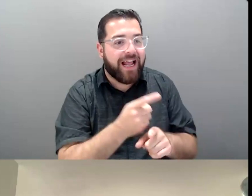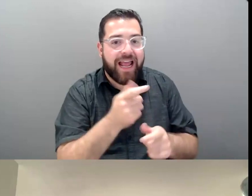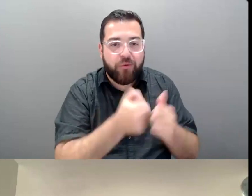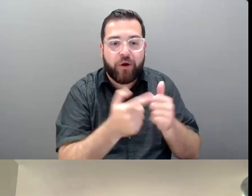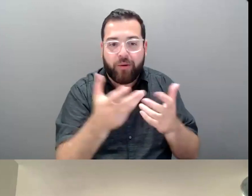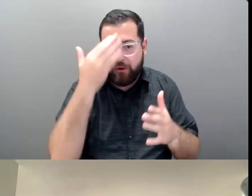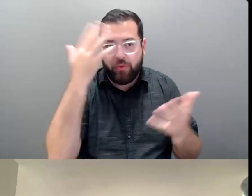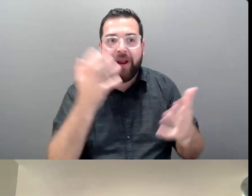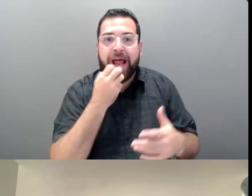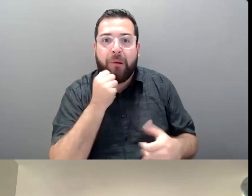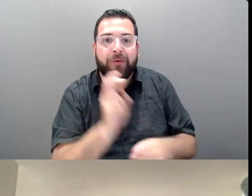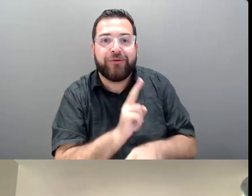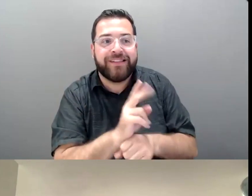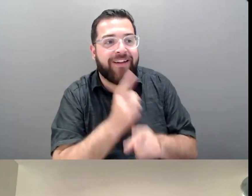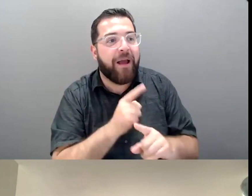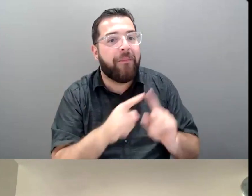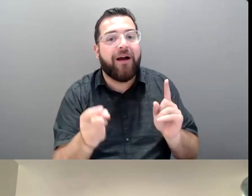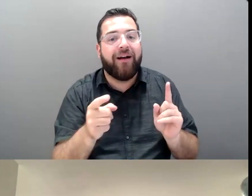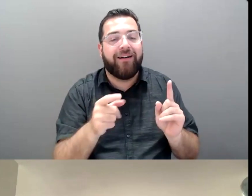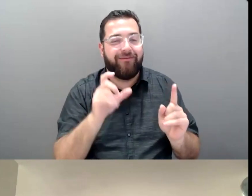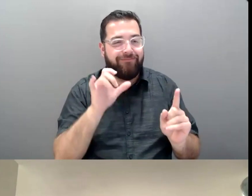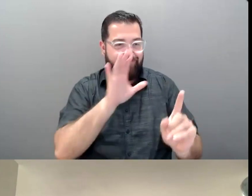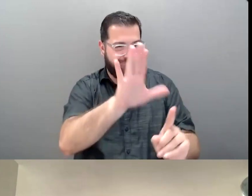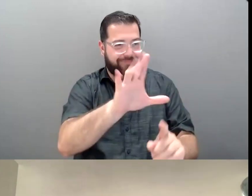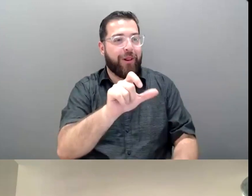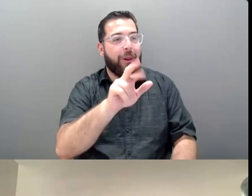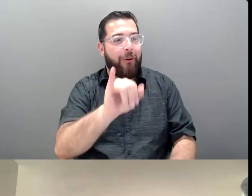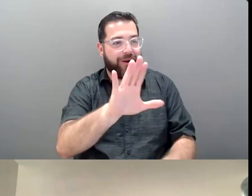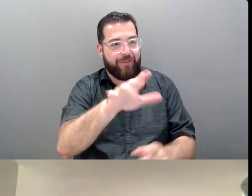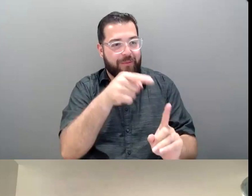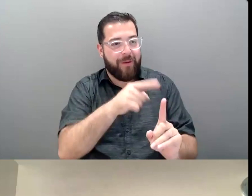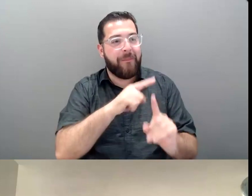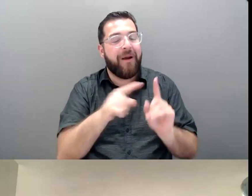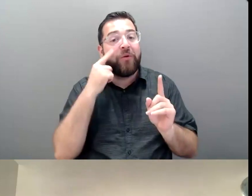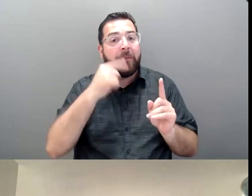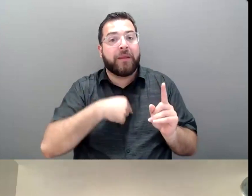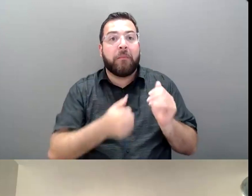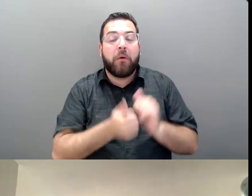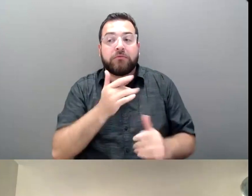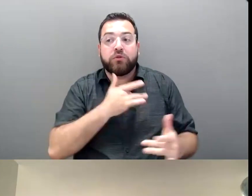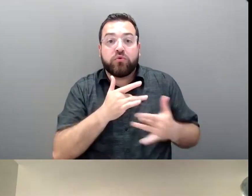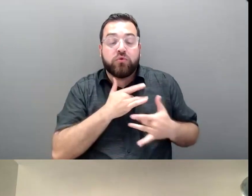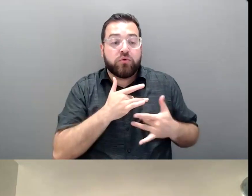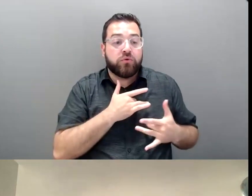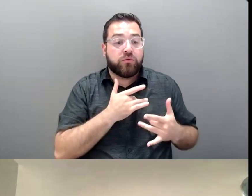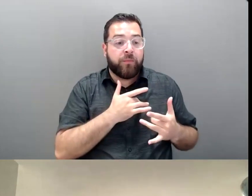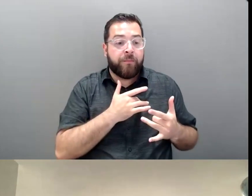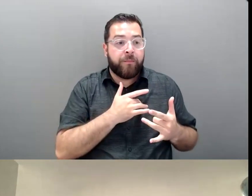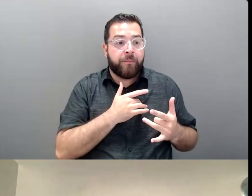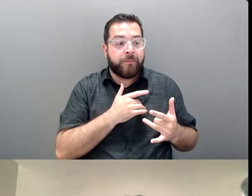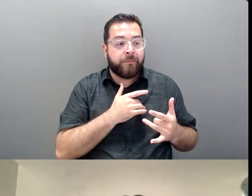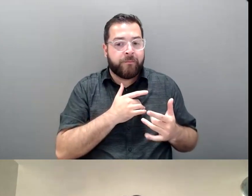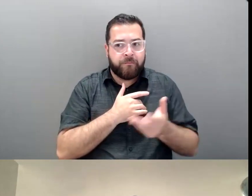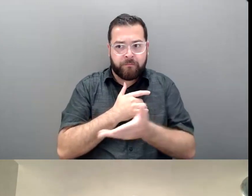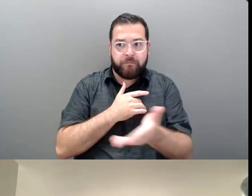underwear we have. But like to Lori's point, but what's to me more disconcerting is that my